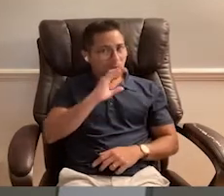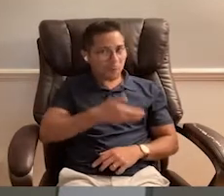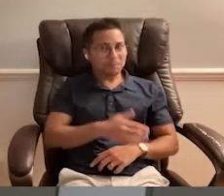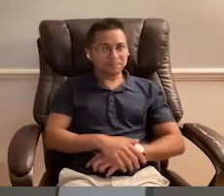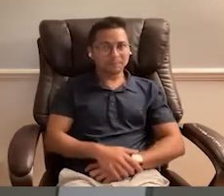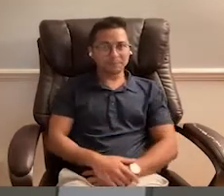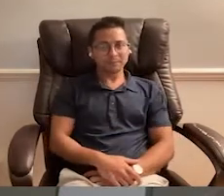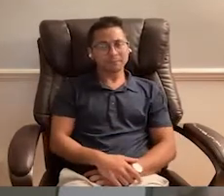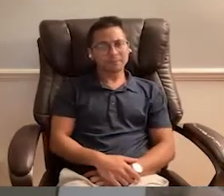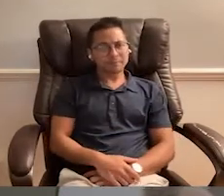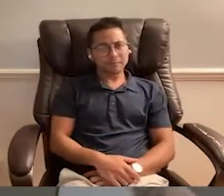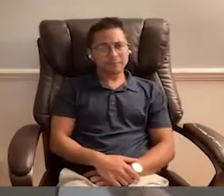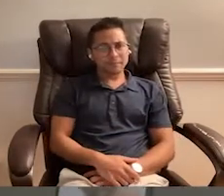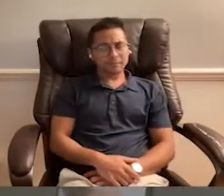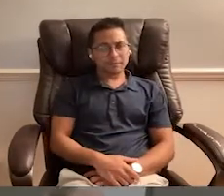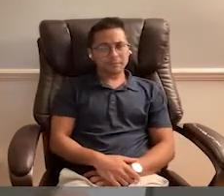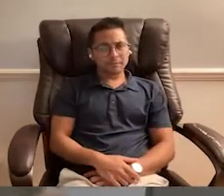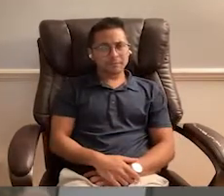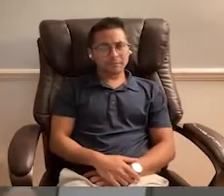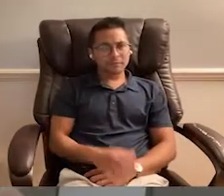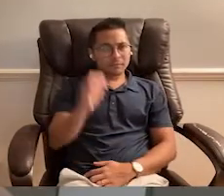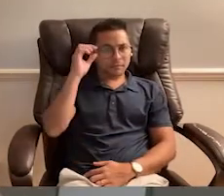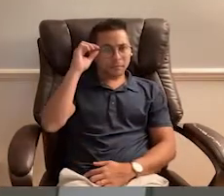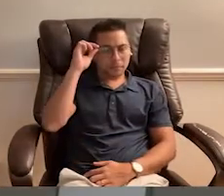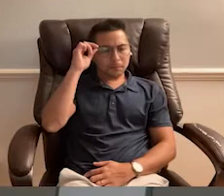get to you. Okay, you're welcome.